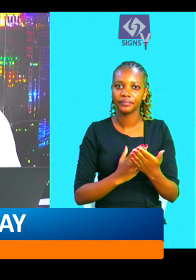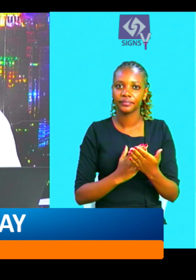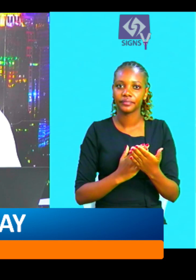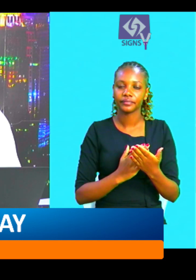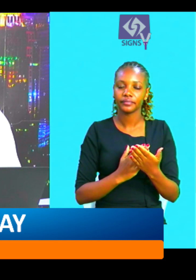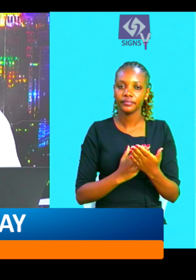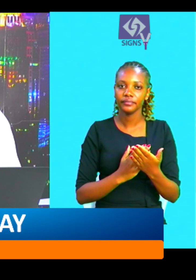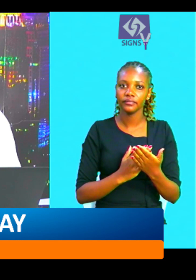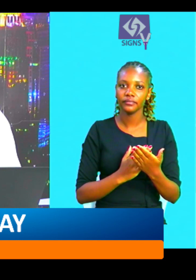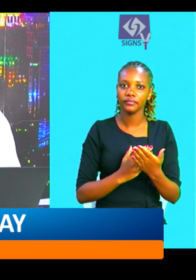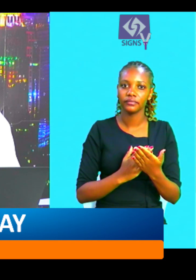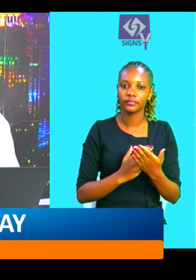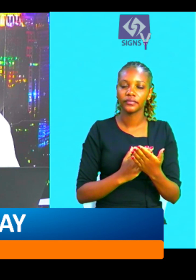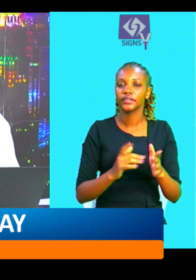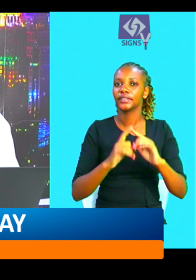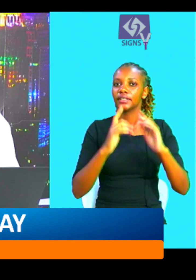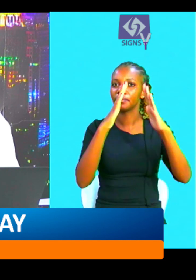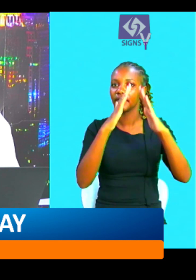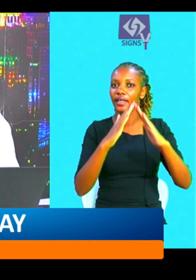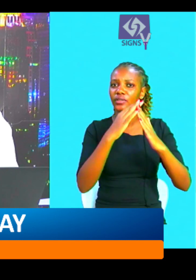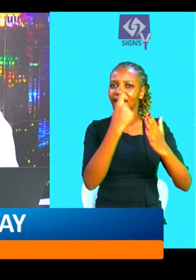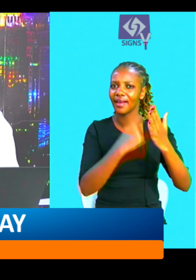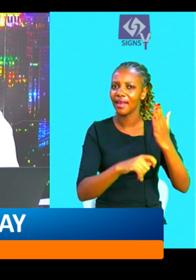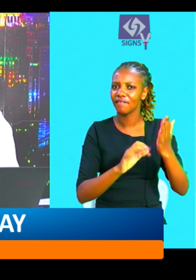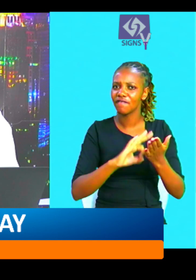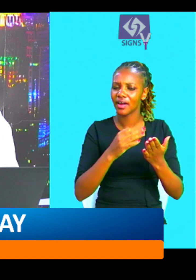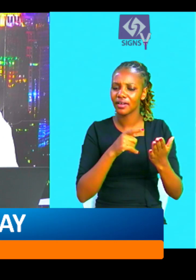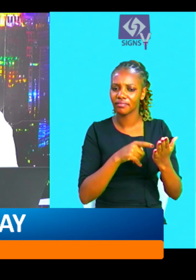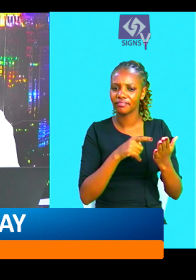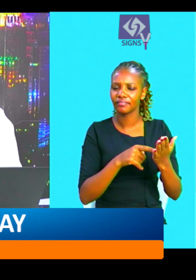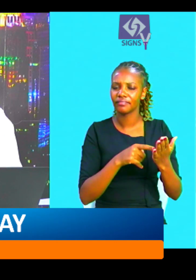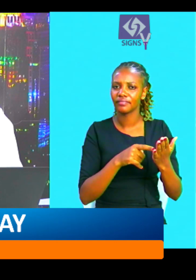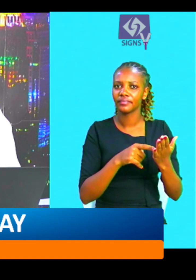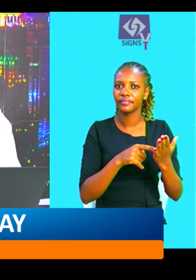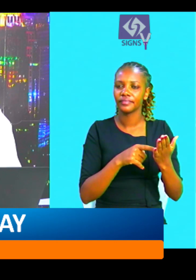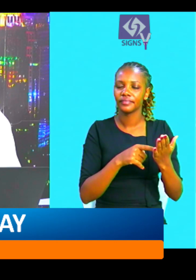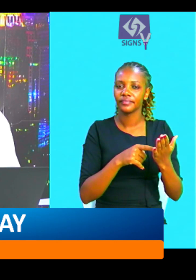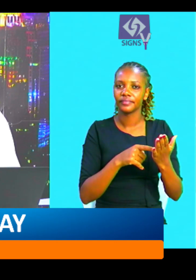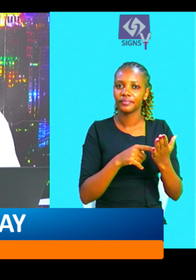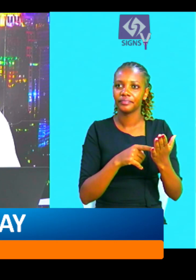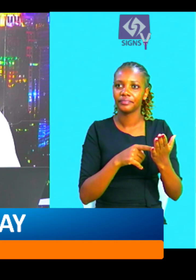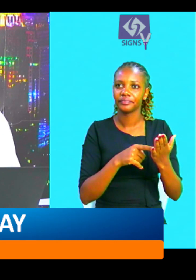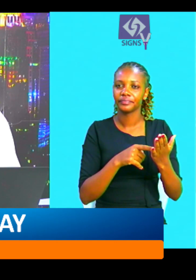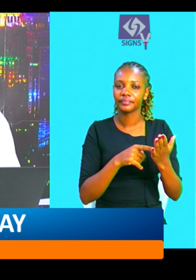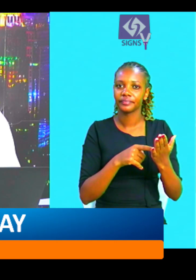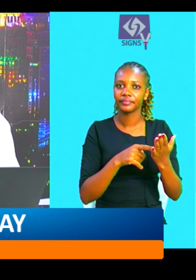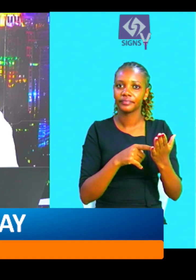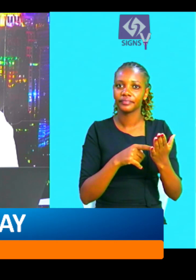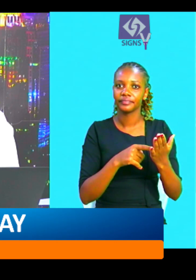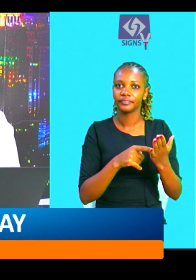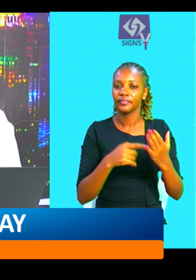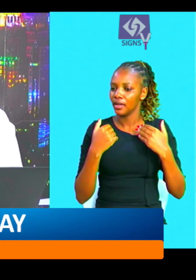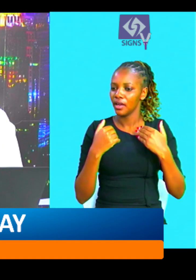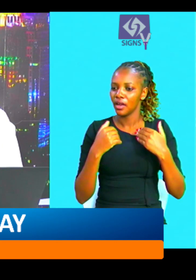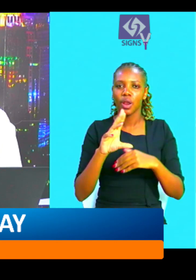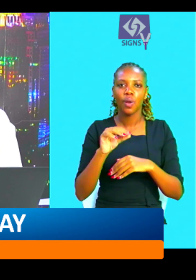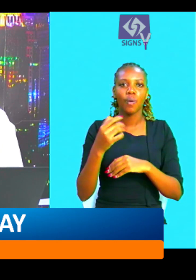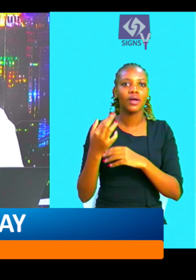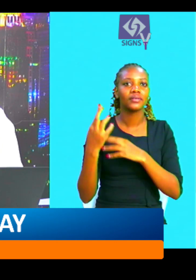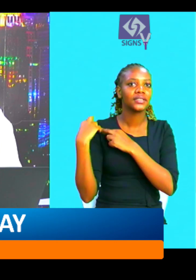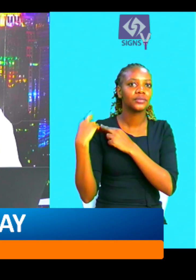Finance Act or the Finance Bill. Actually, it's today. It's yes, today. Yes, it's happening. What do you foresee? Is it even